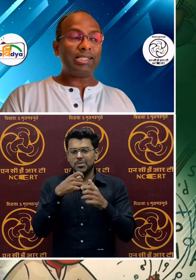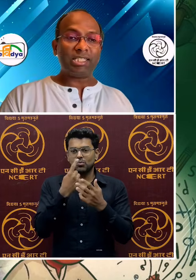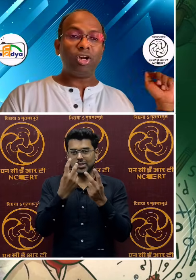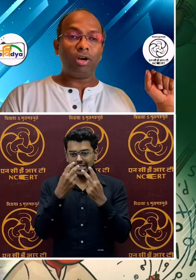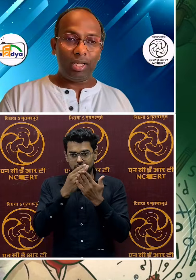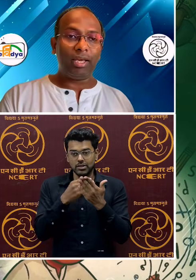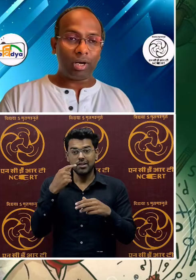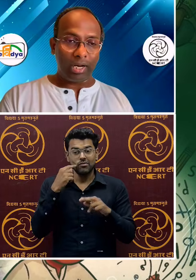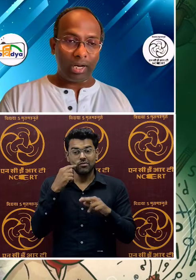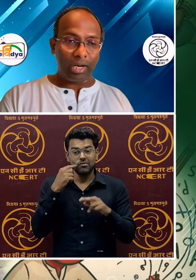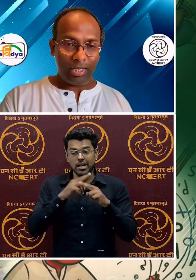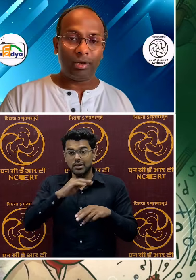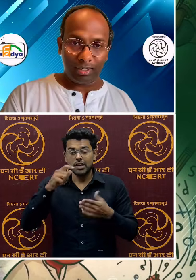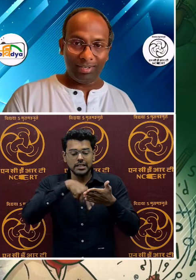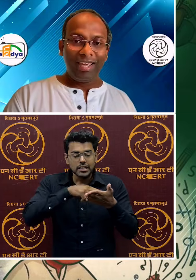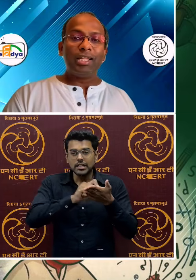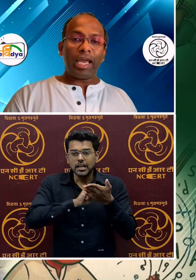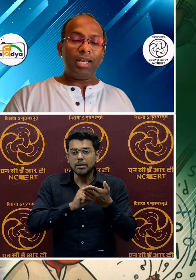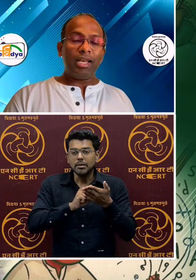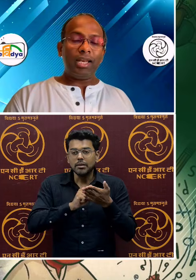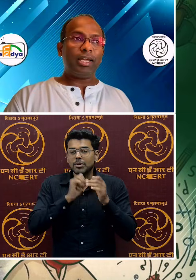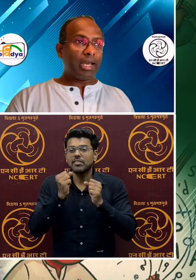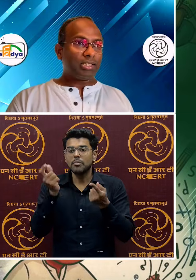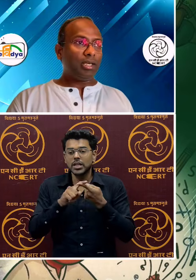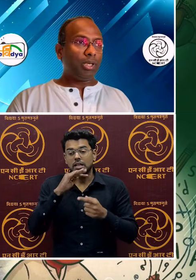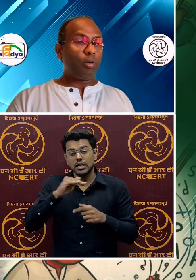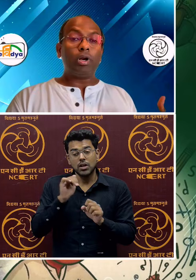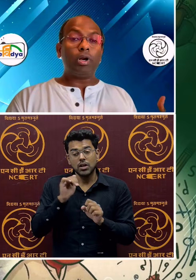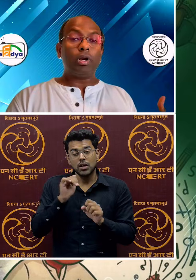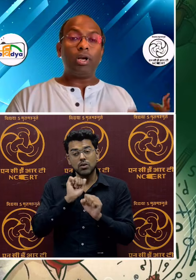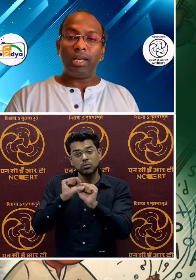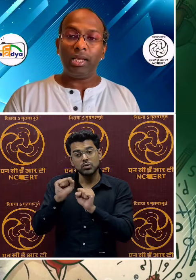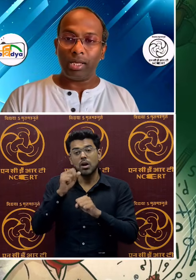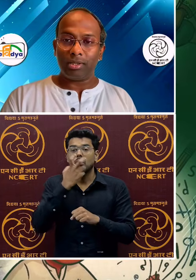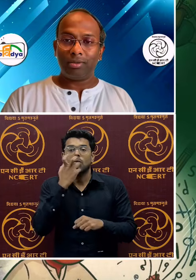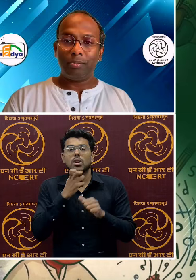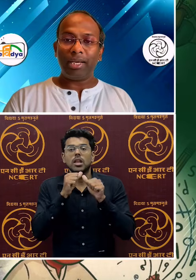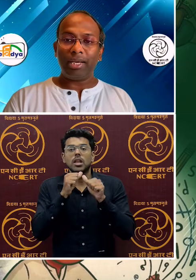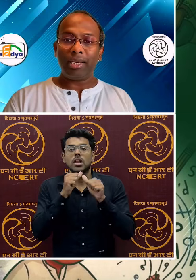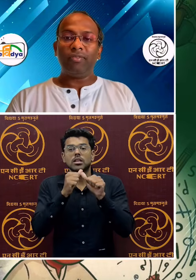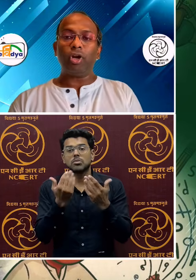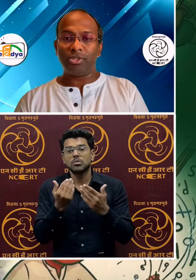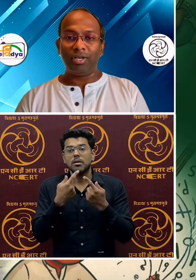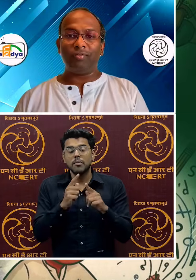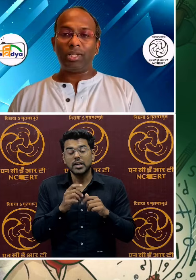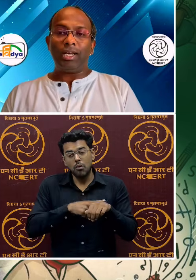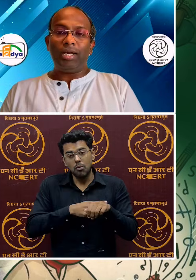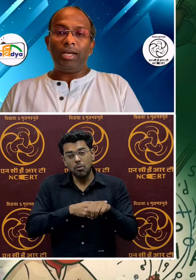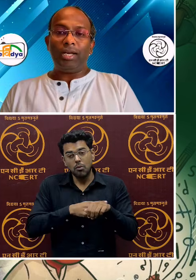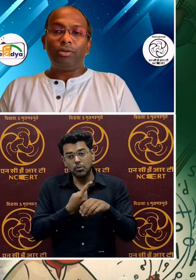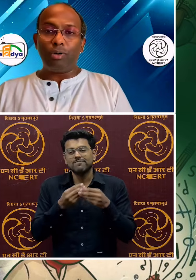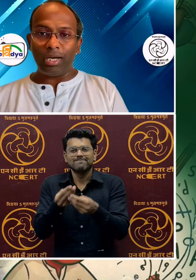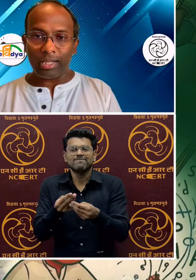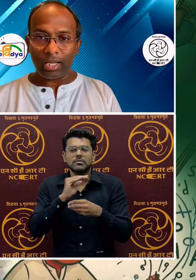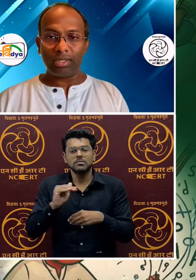child is actually not reading or writing correctly, the child can actually be orally telling the answer. But give an opportunity for the